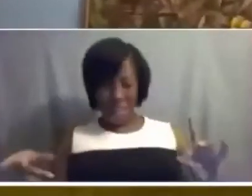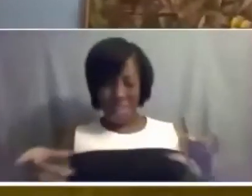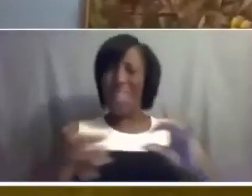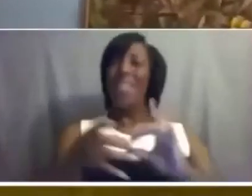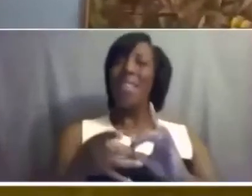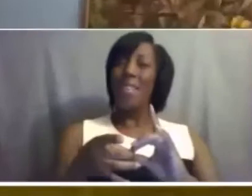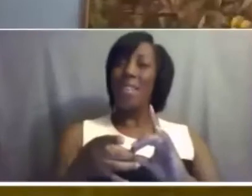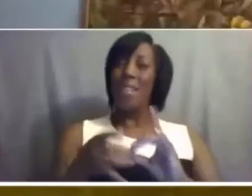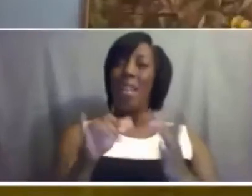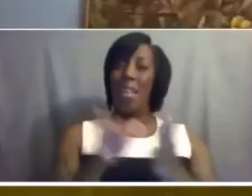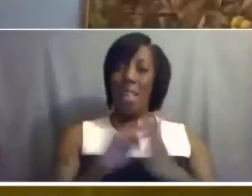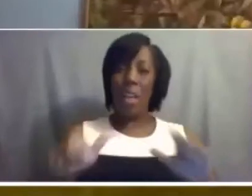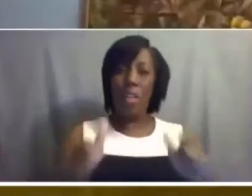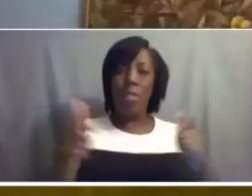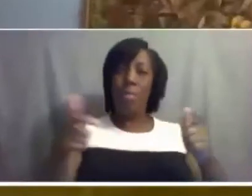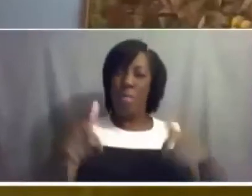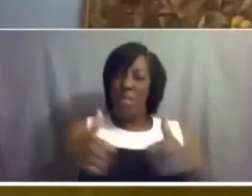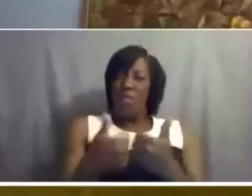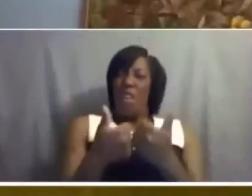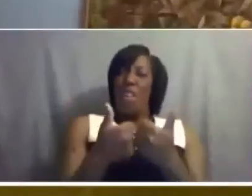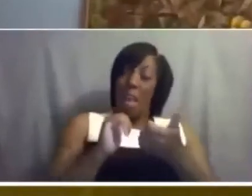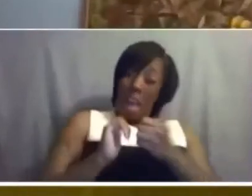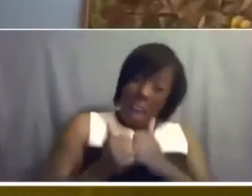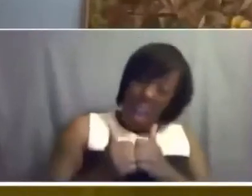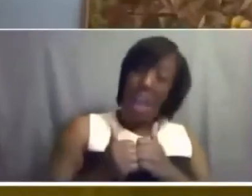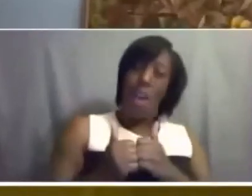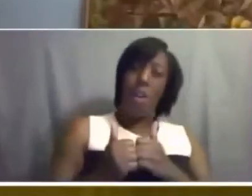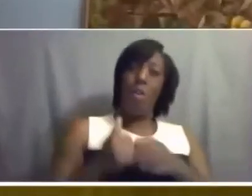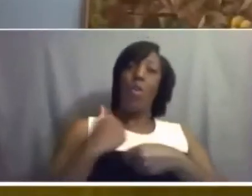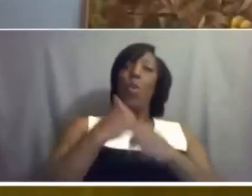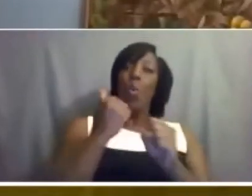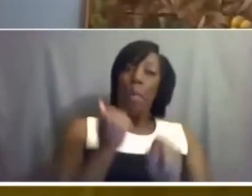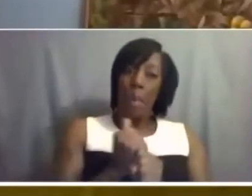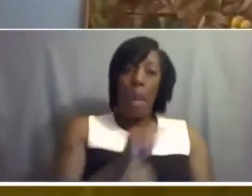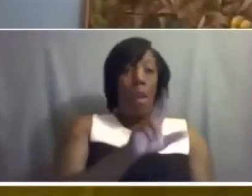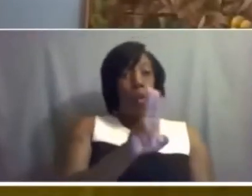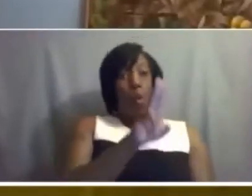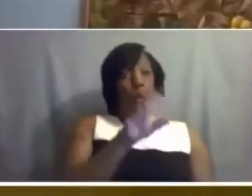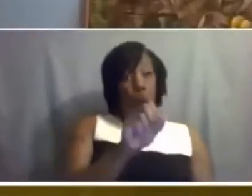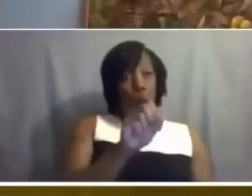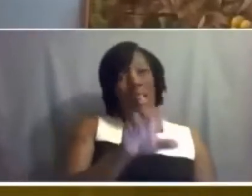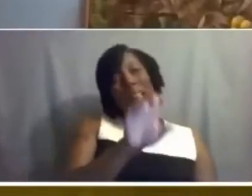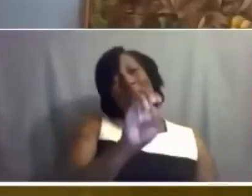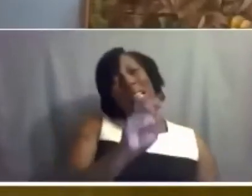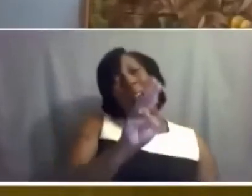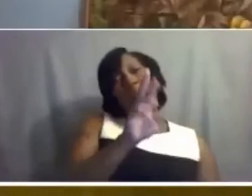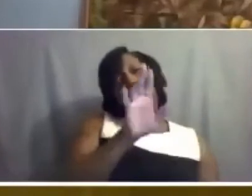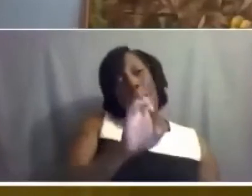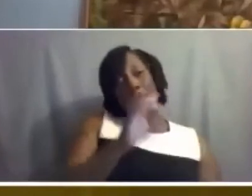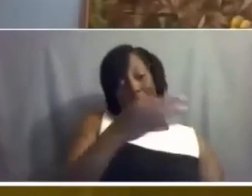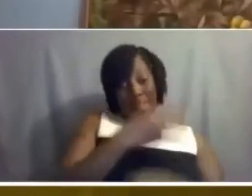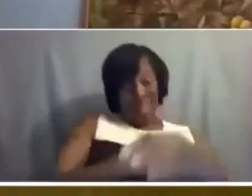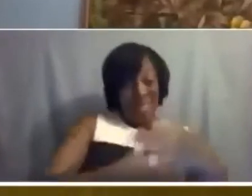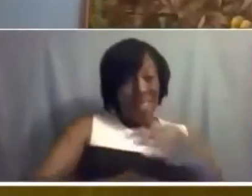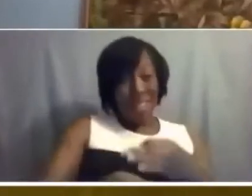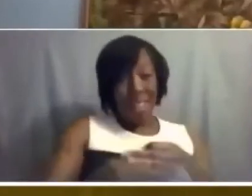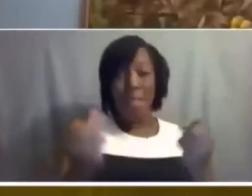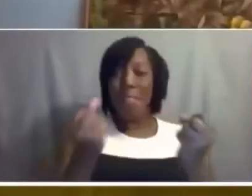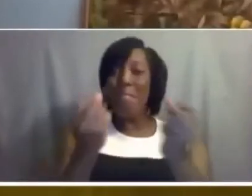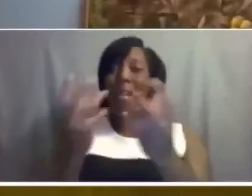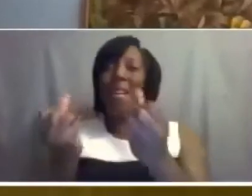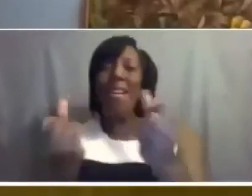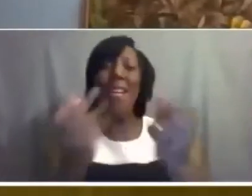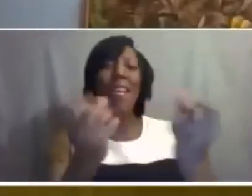is basically, how do we move the US from an empire to a nation among many nations that